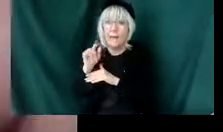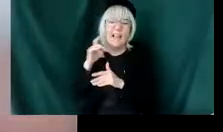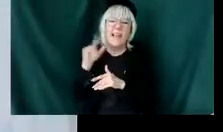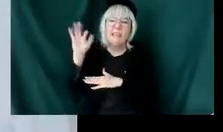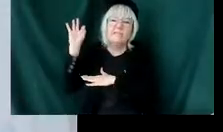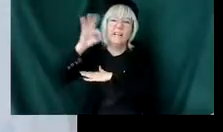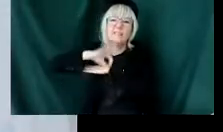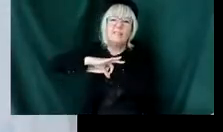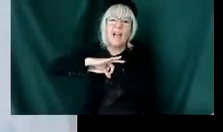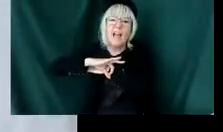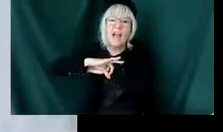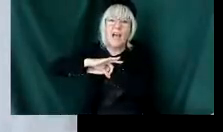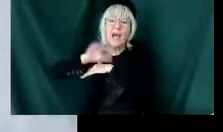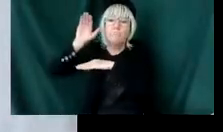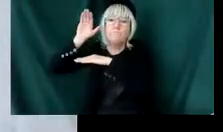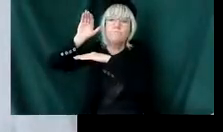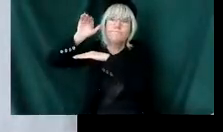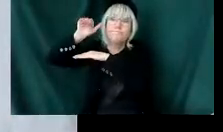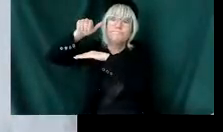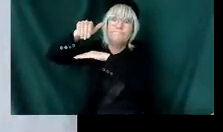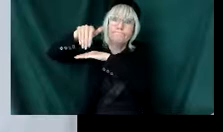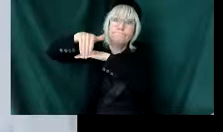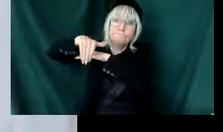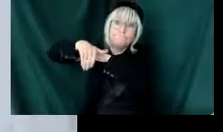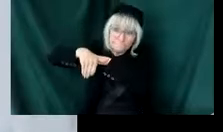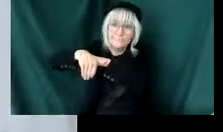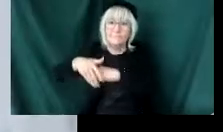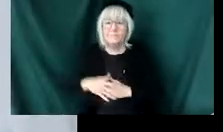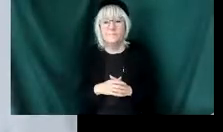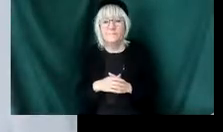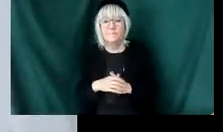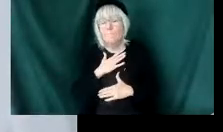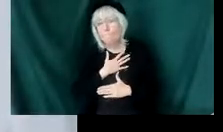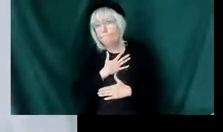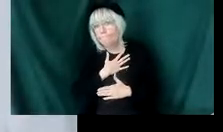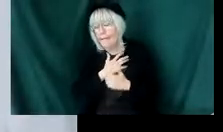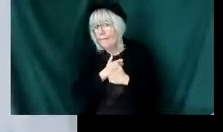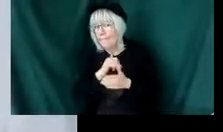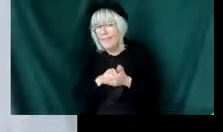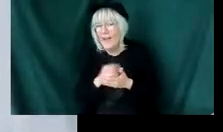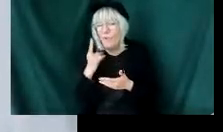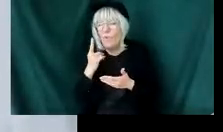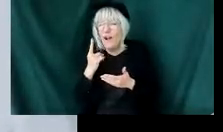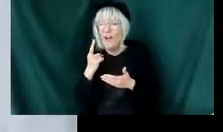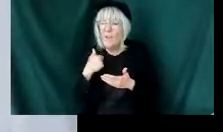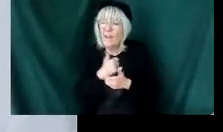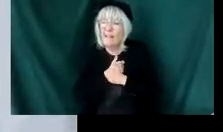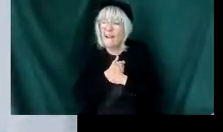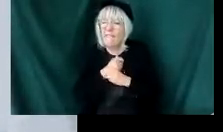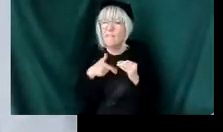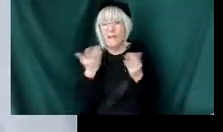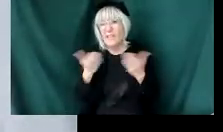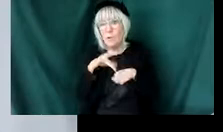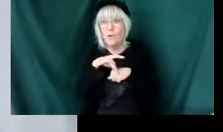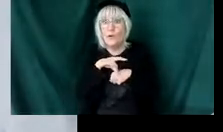sunset with the evening coming. We love this. This is one of the things we love about being on the